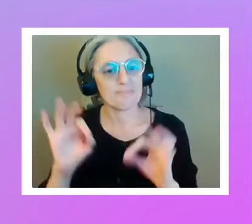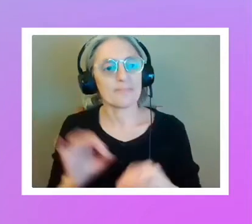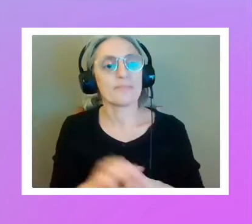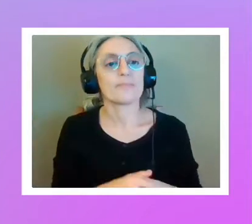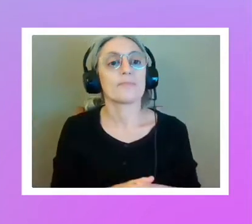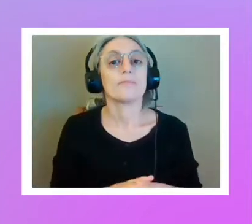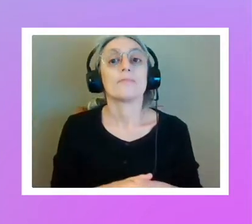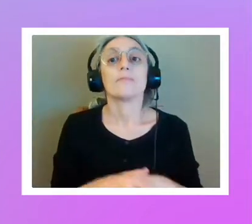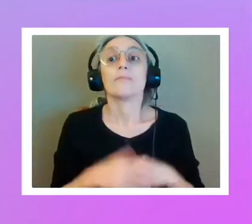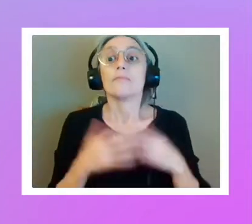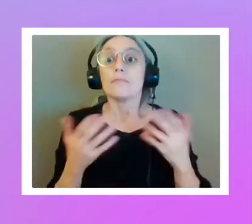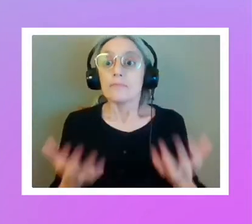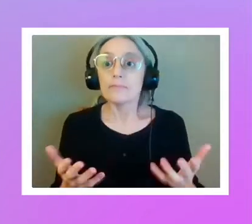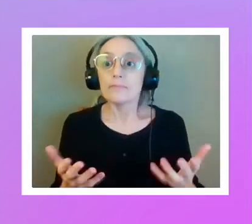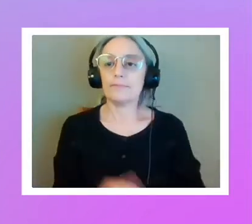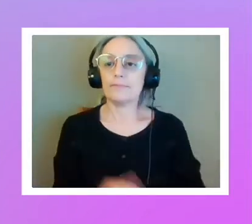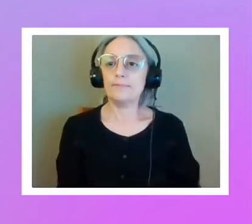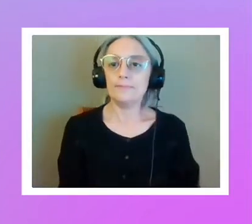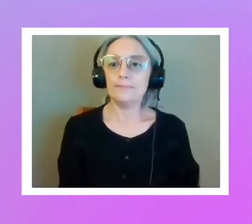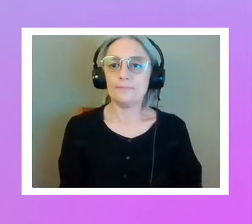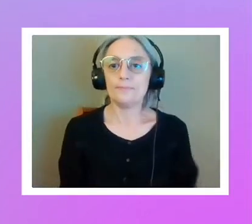So,